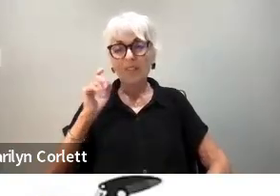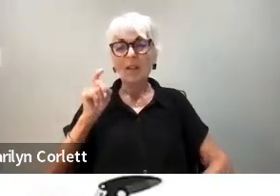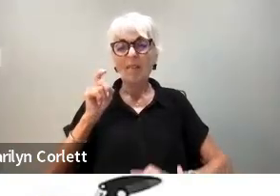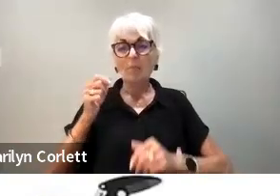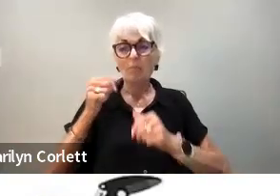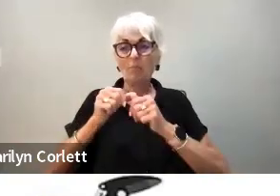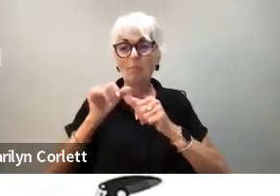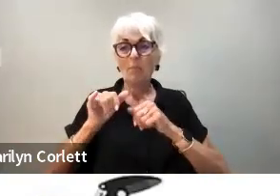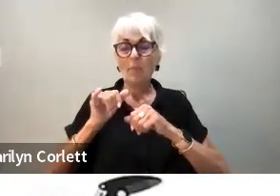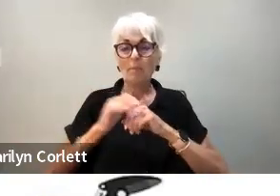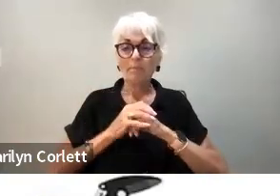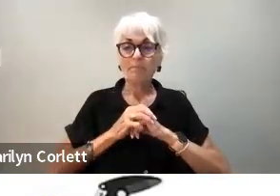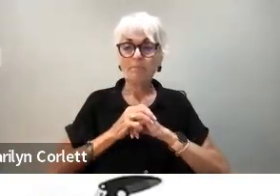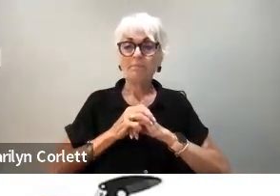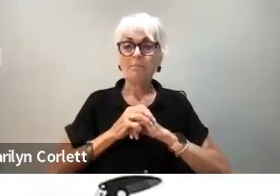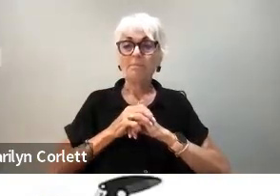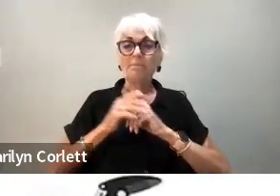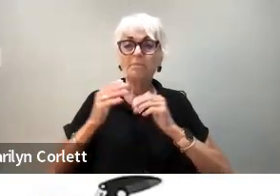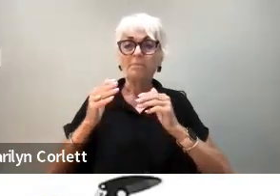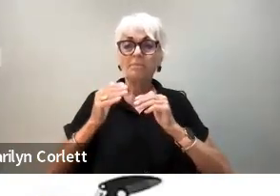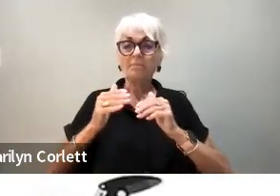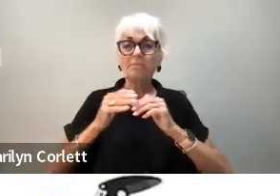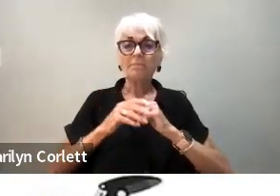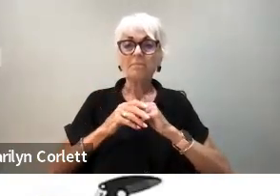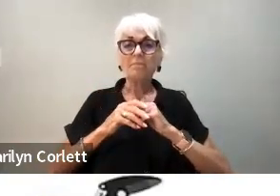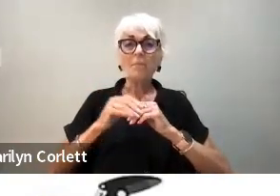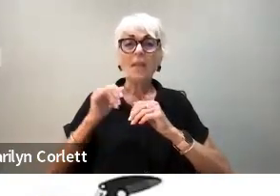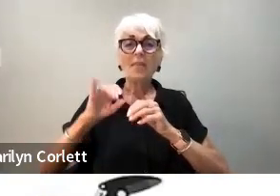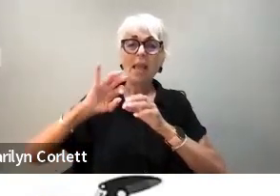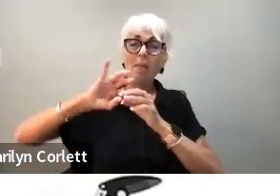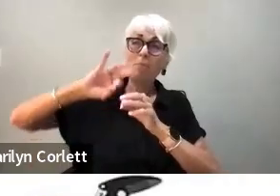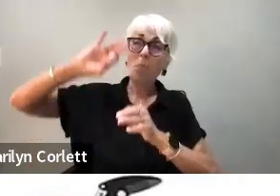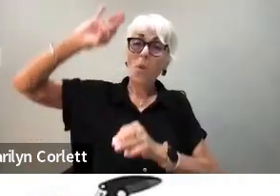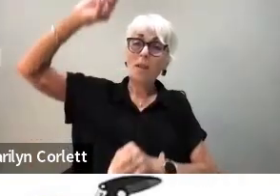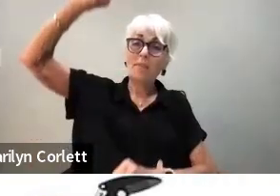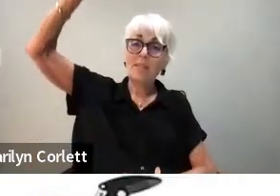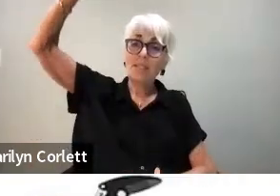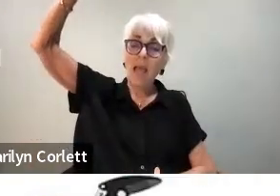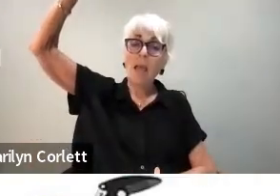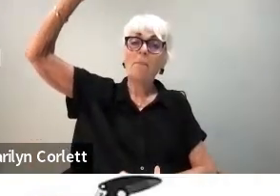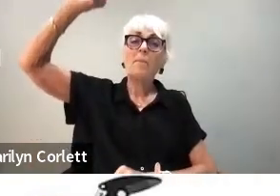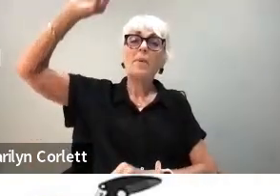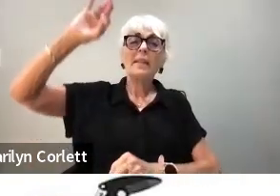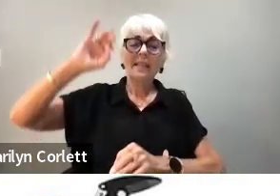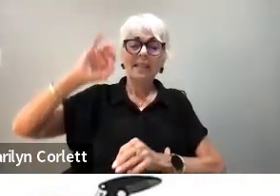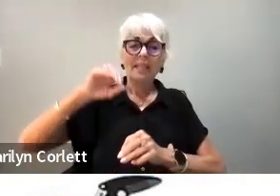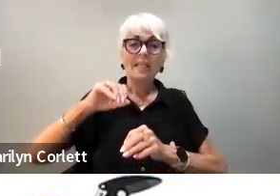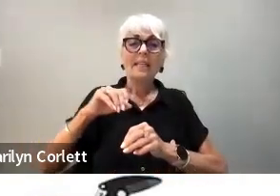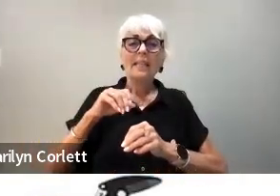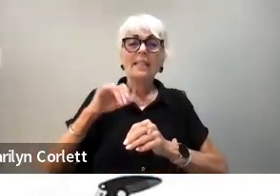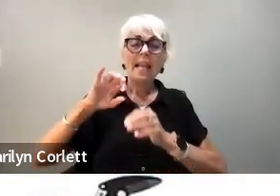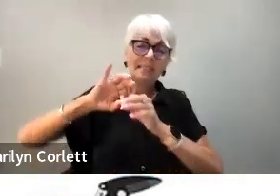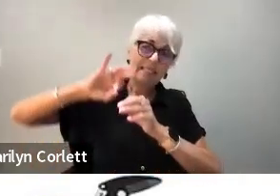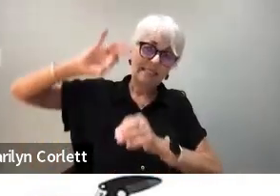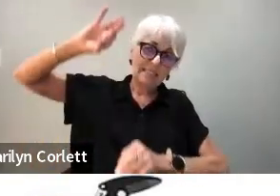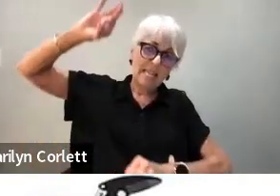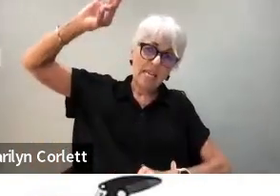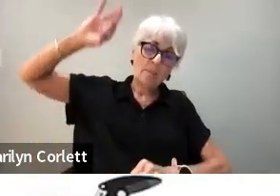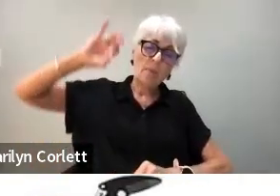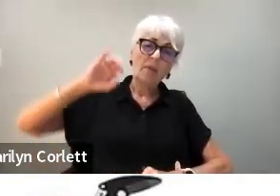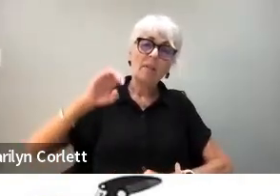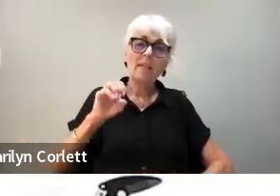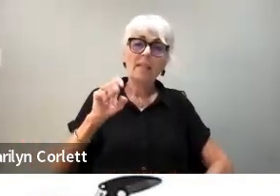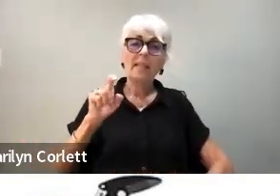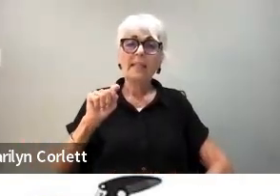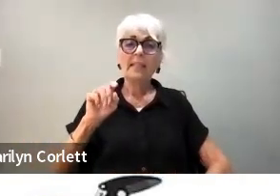of that. This long pole at the very top is an extendable pruner. And so rather than using your hand to